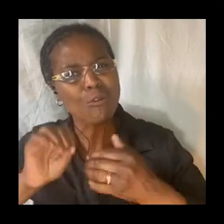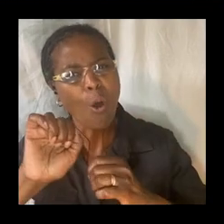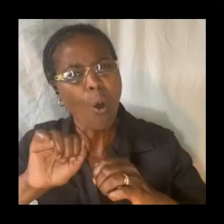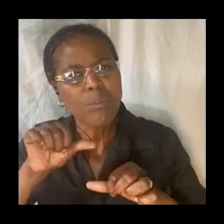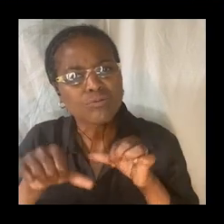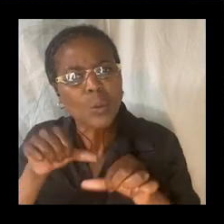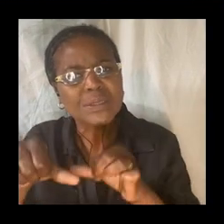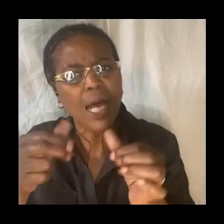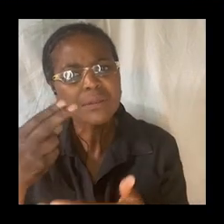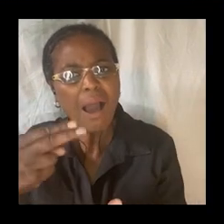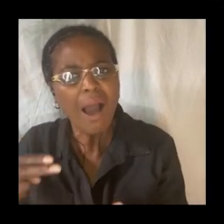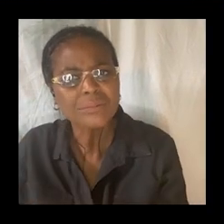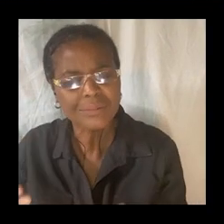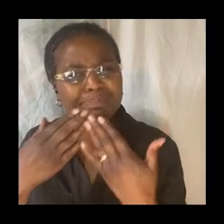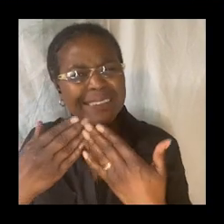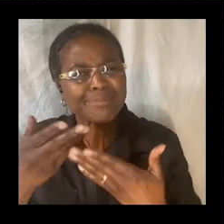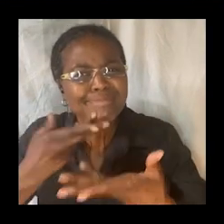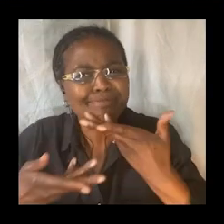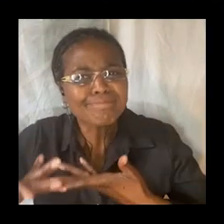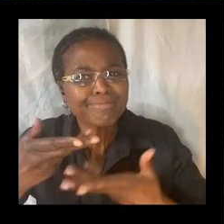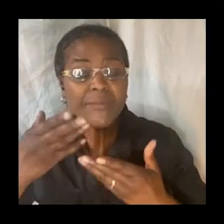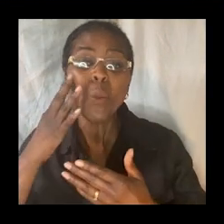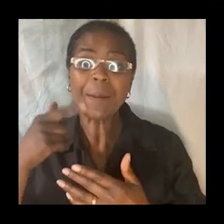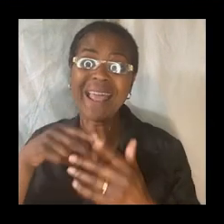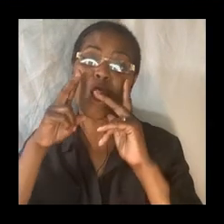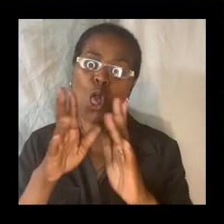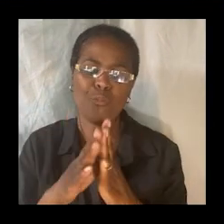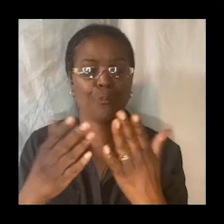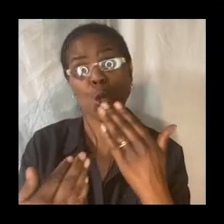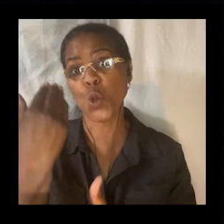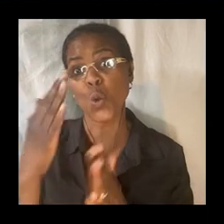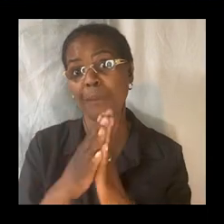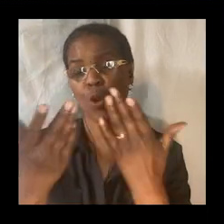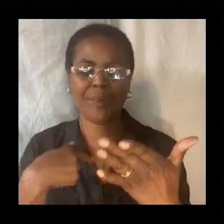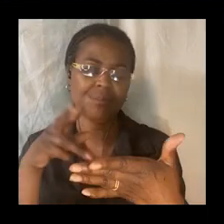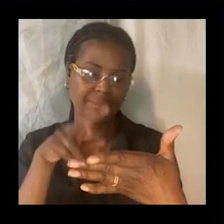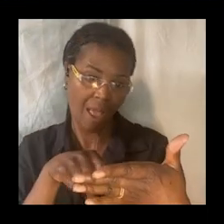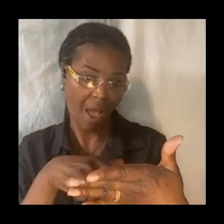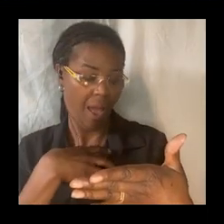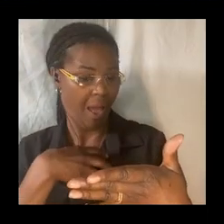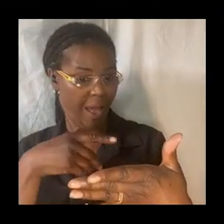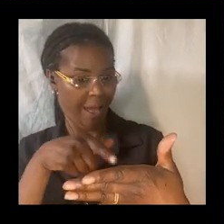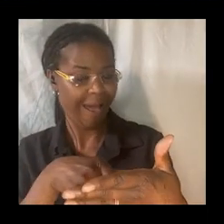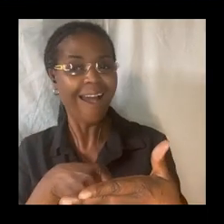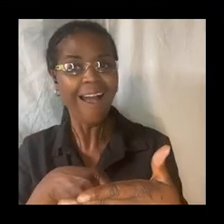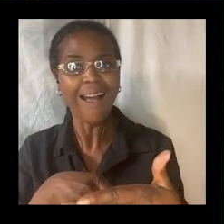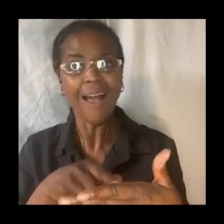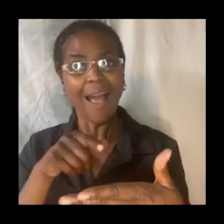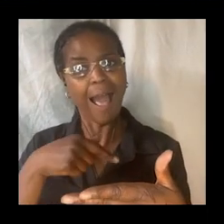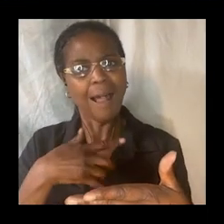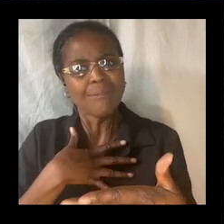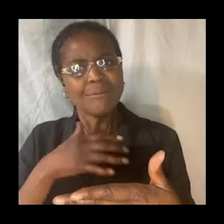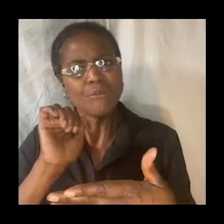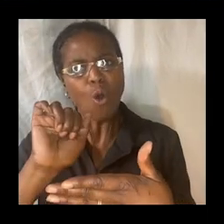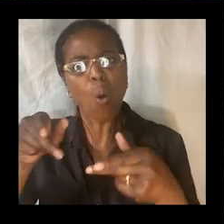I was looking at the new edition, I was very conscious of the way you had paced the